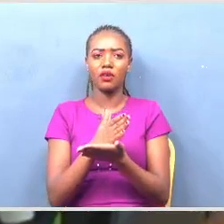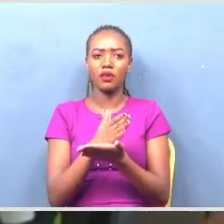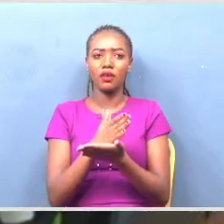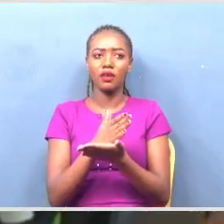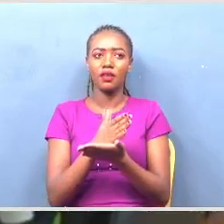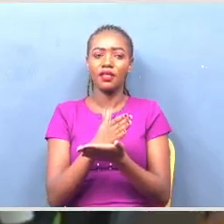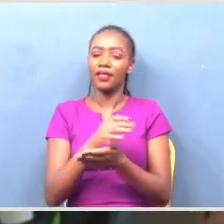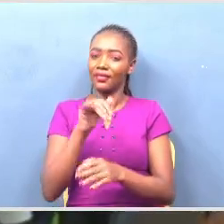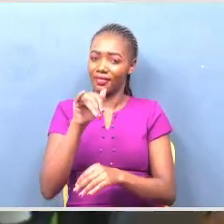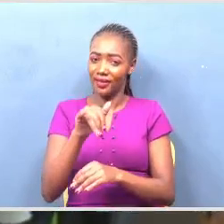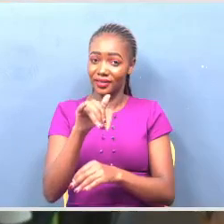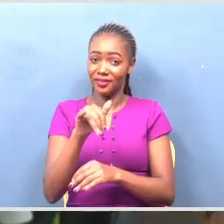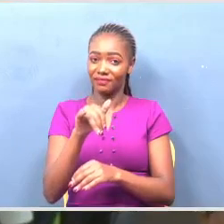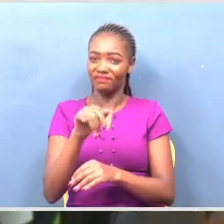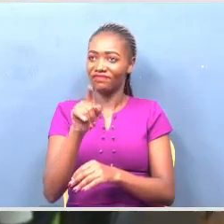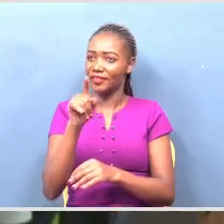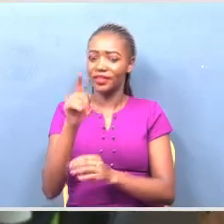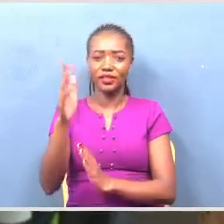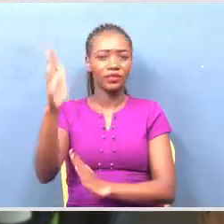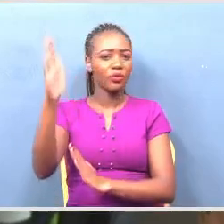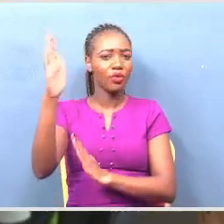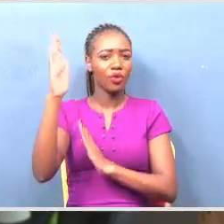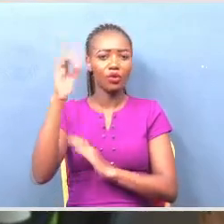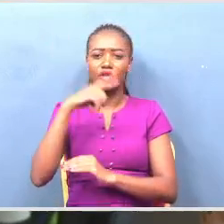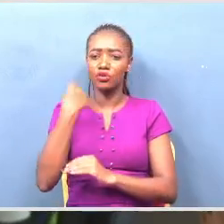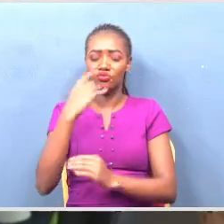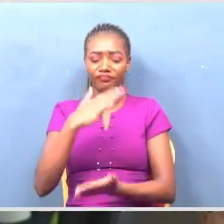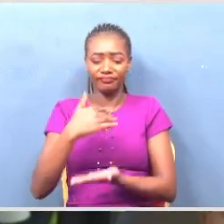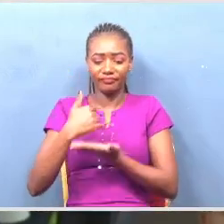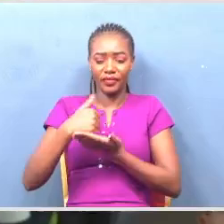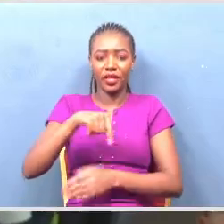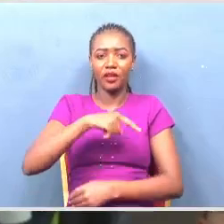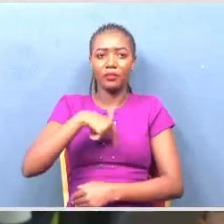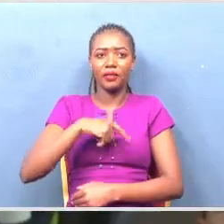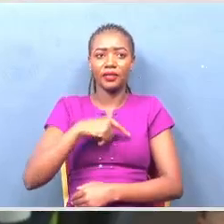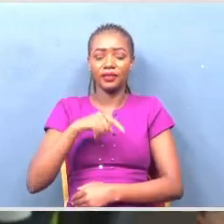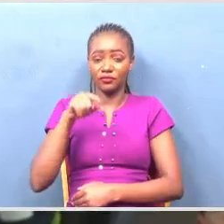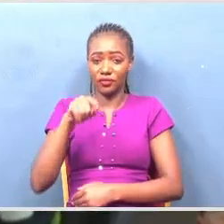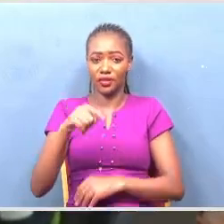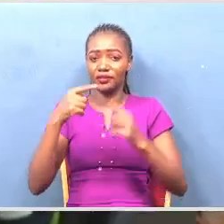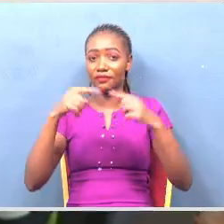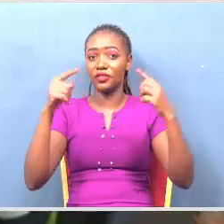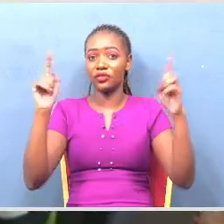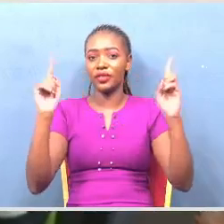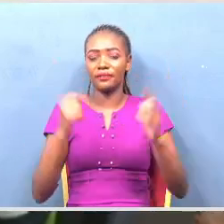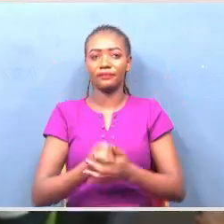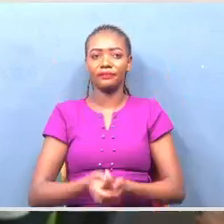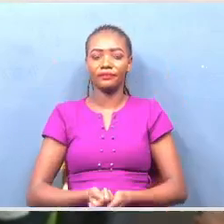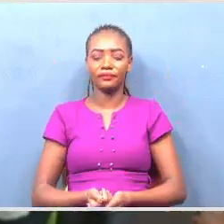that it is God who brought us this victory.